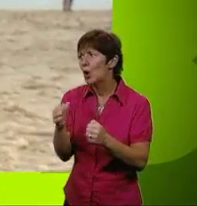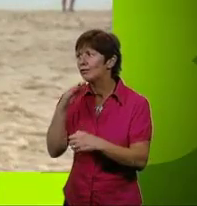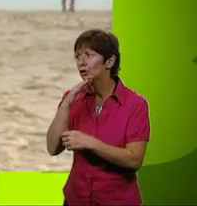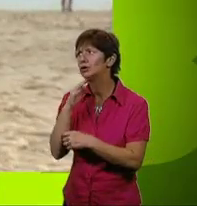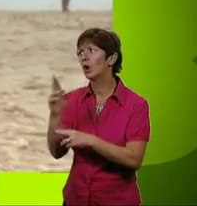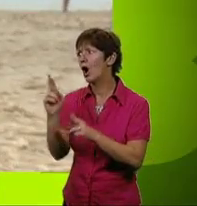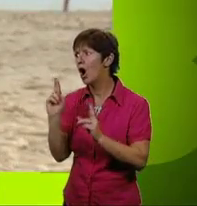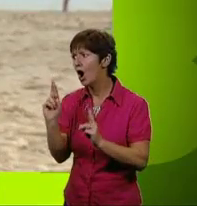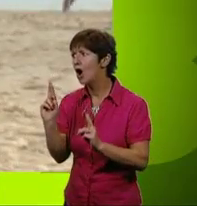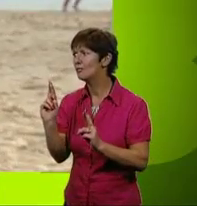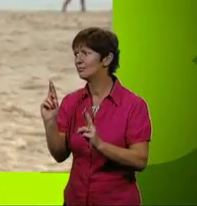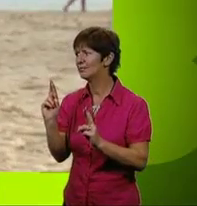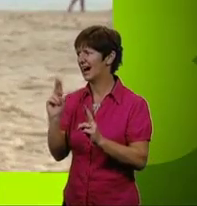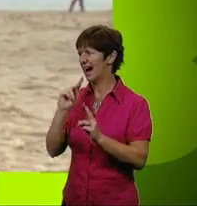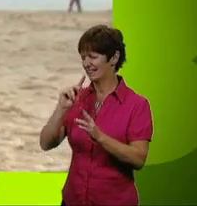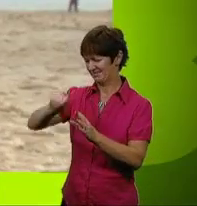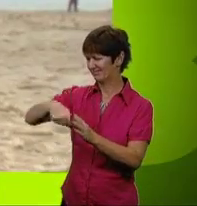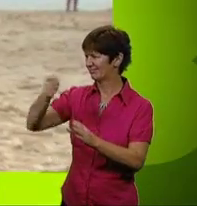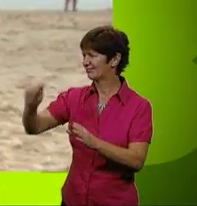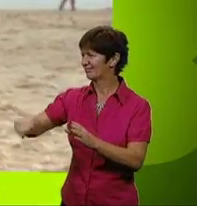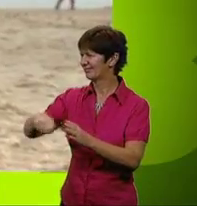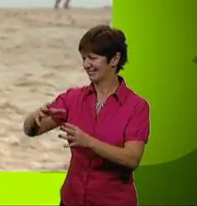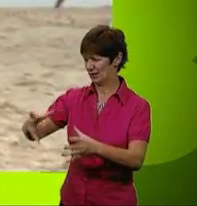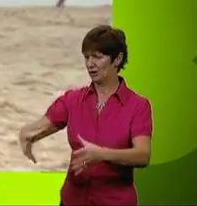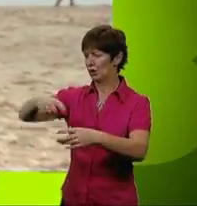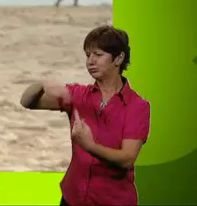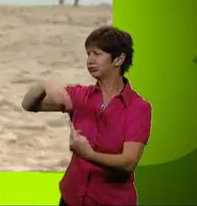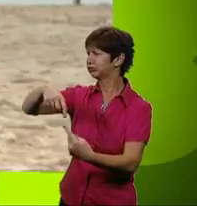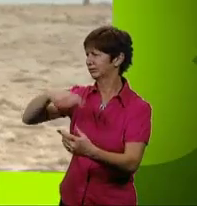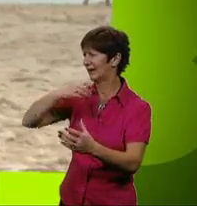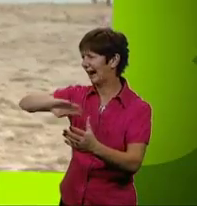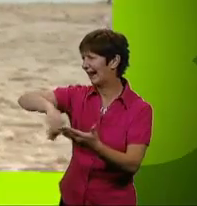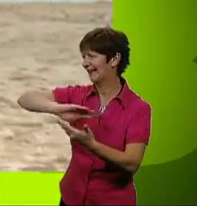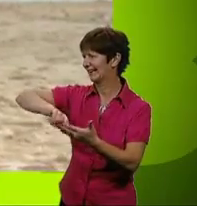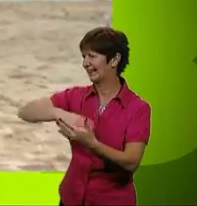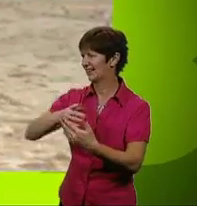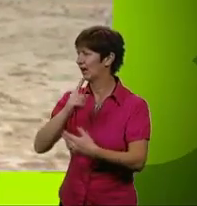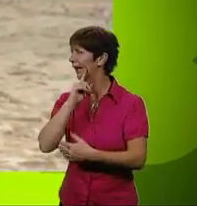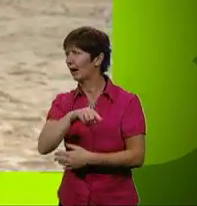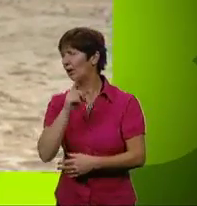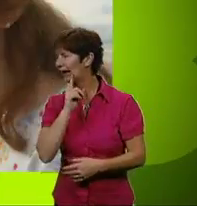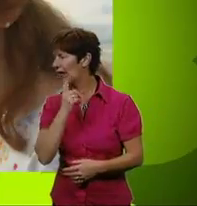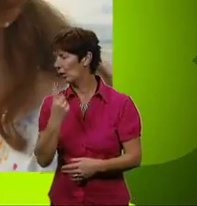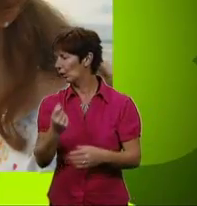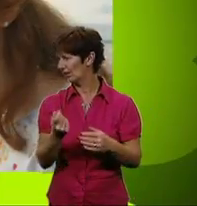fruit and degunge the smoothie maker and ignore that girl who showed up this